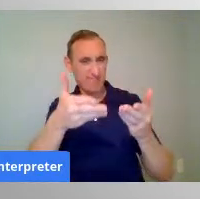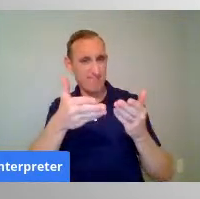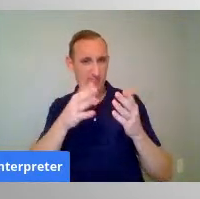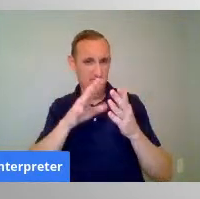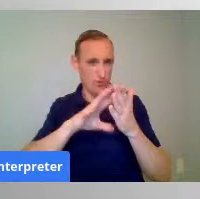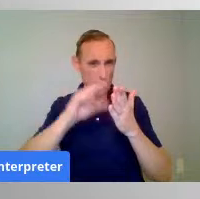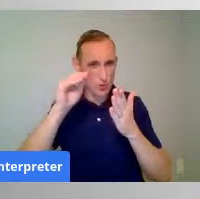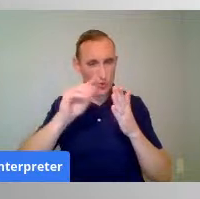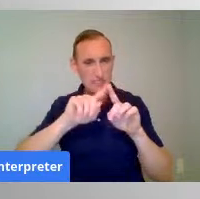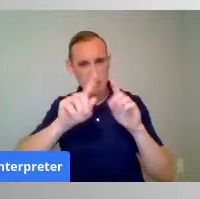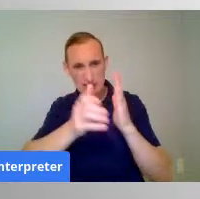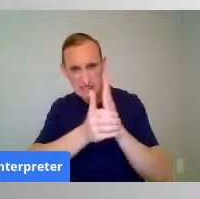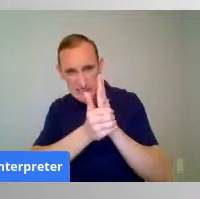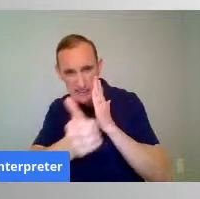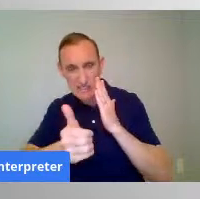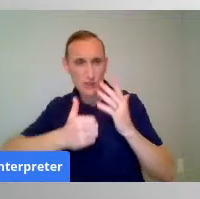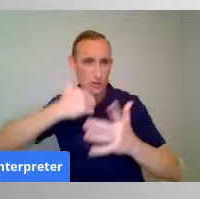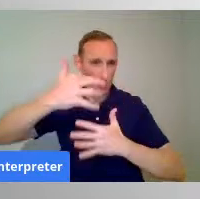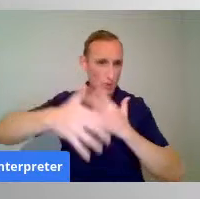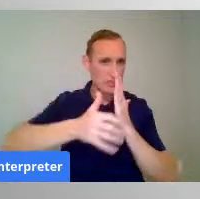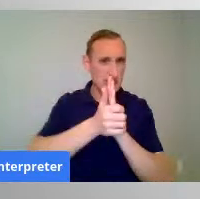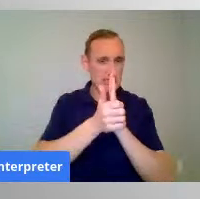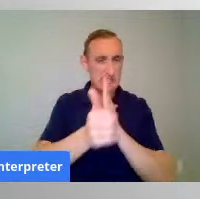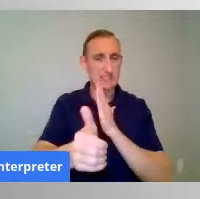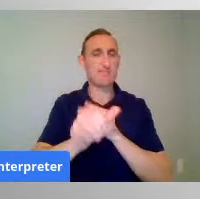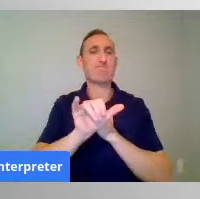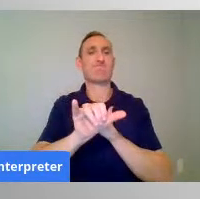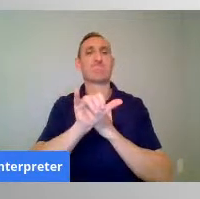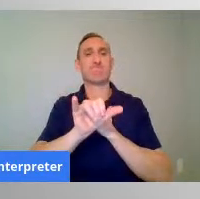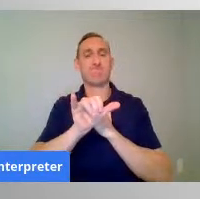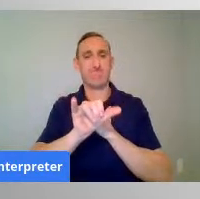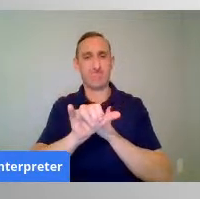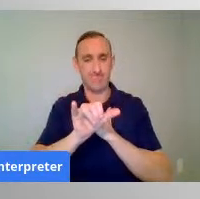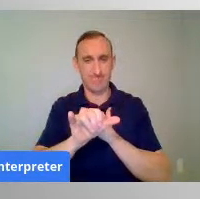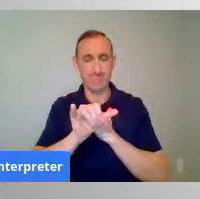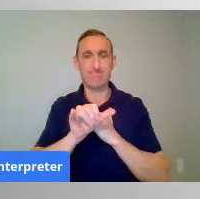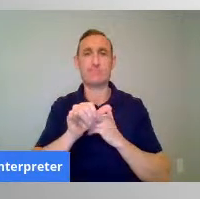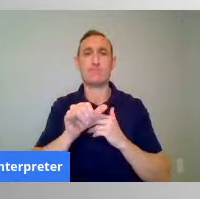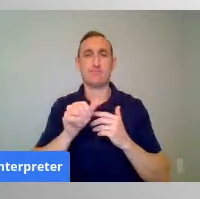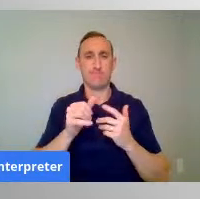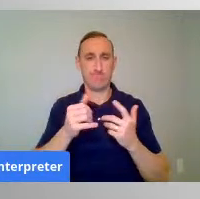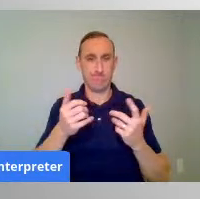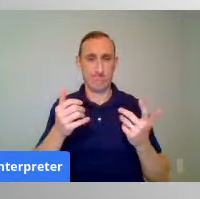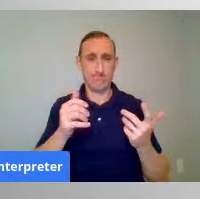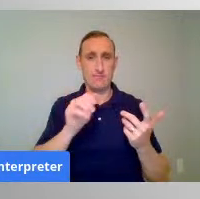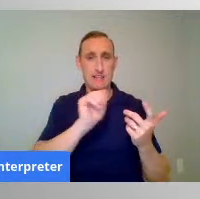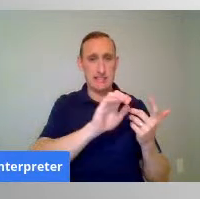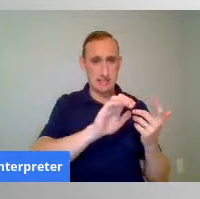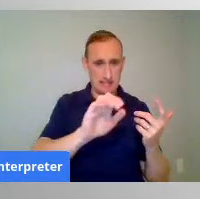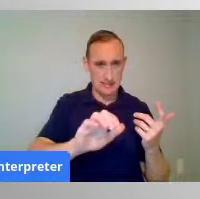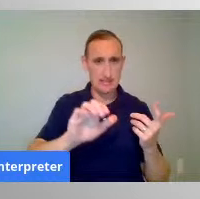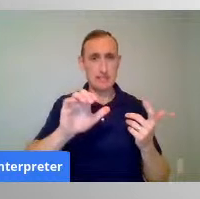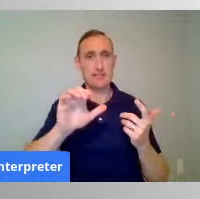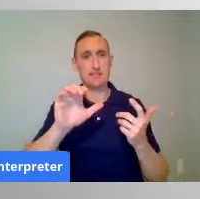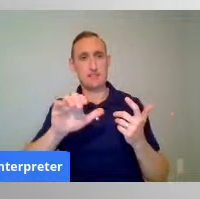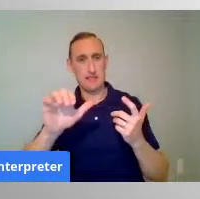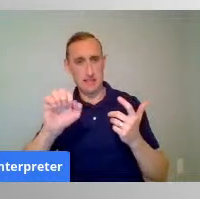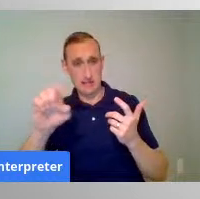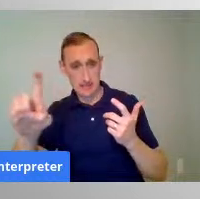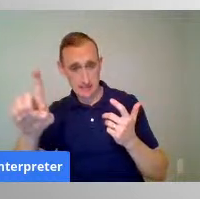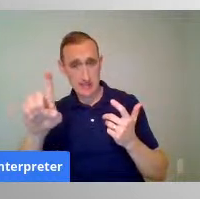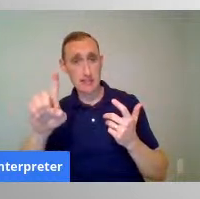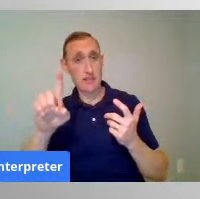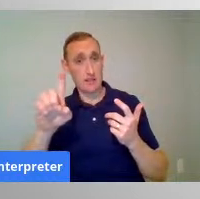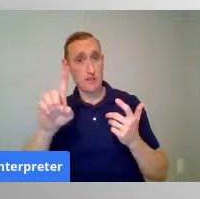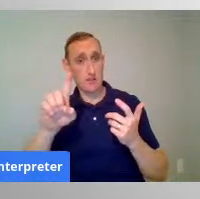skills, etc. So I think what we're doing in ACC and CCSD is very helpful for families, but I